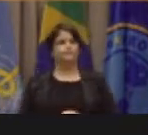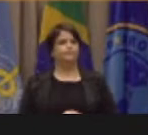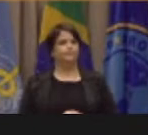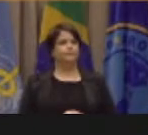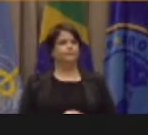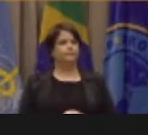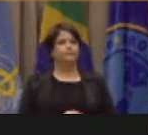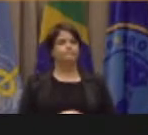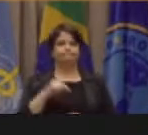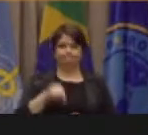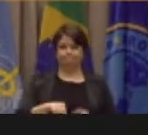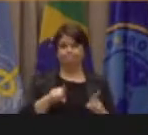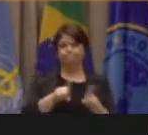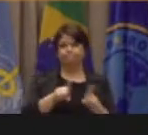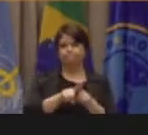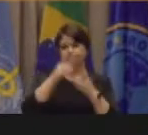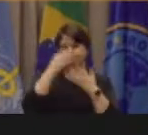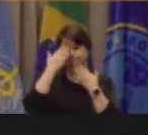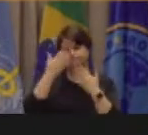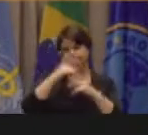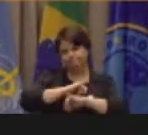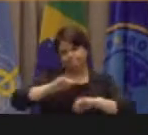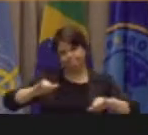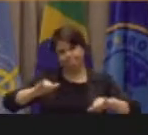Here, I like to thank